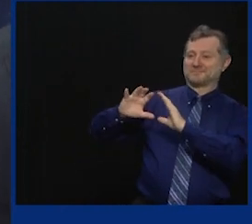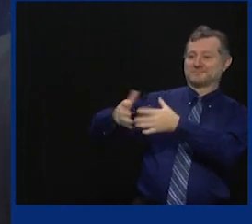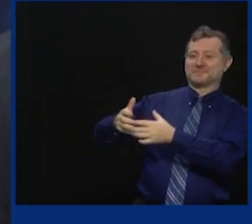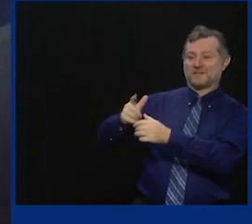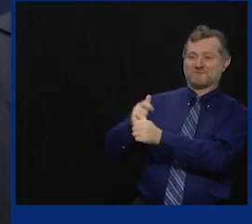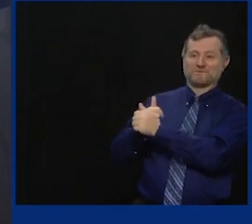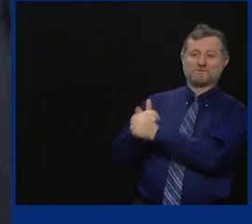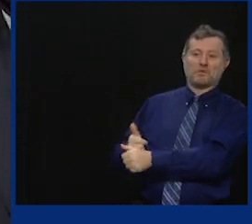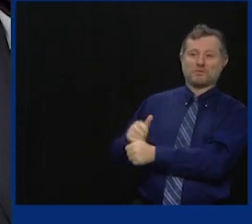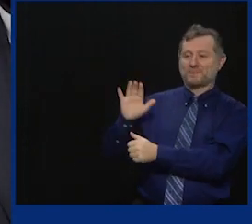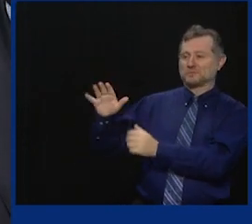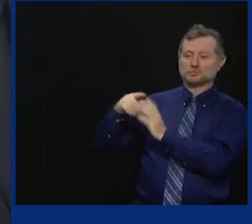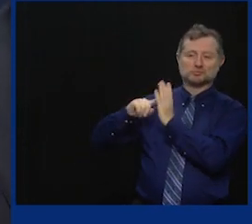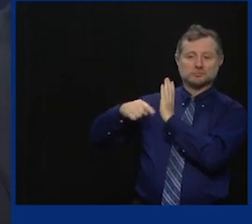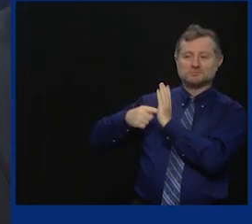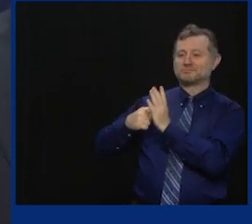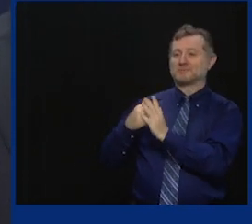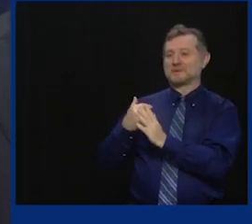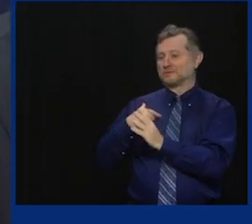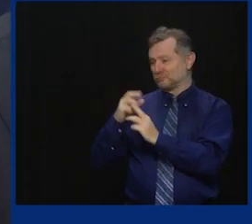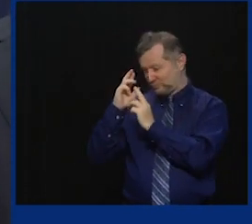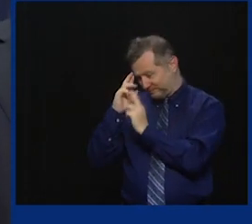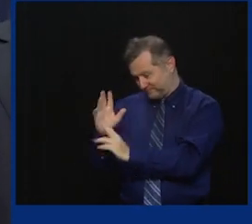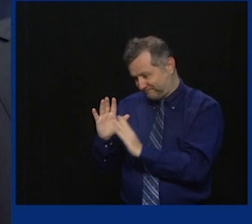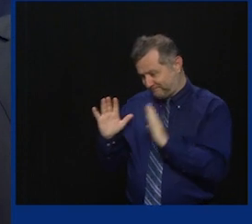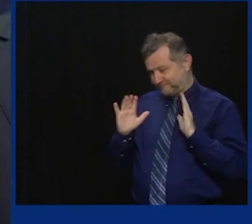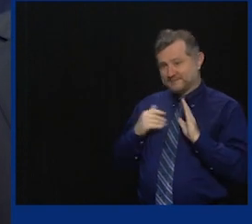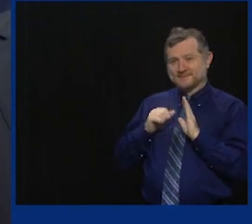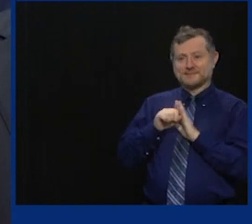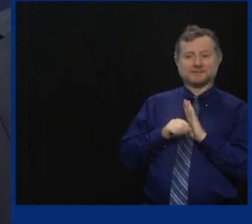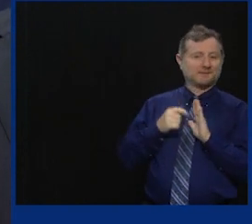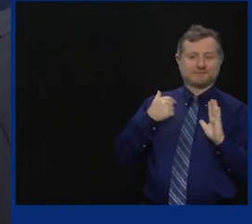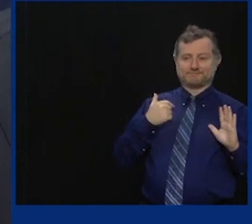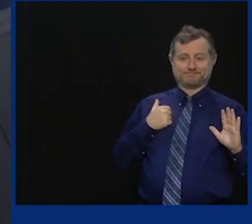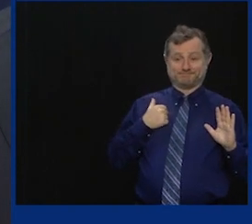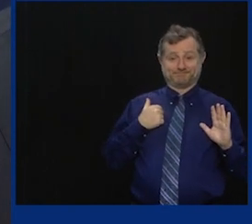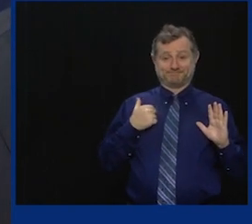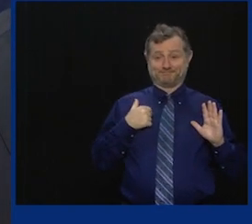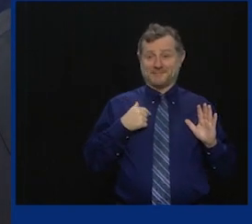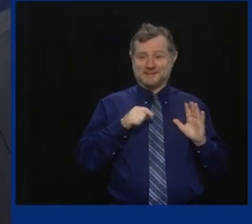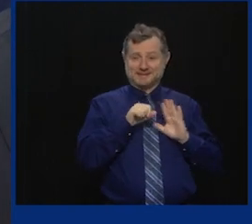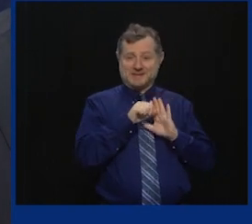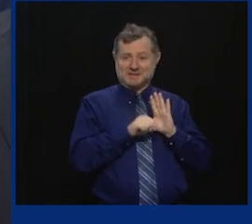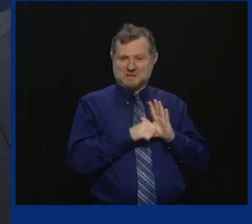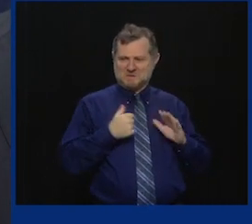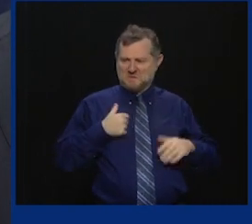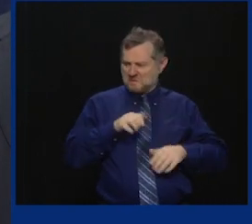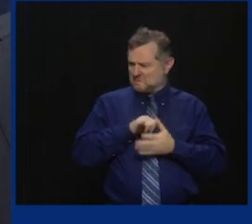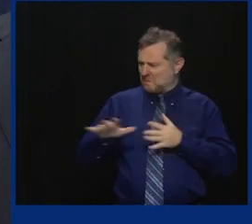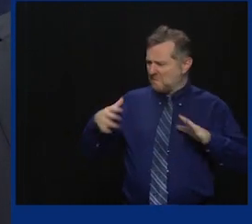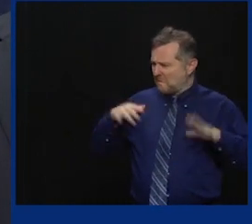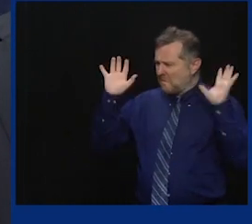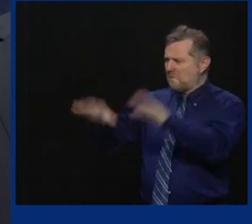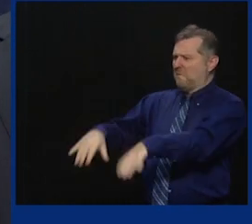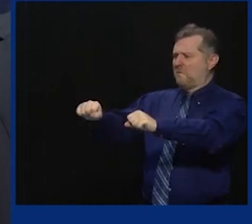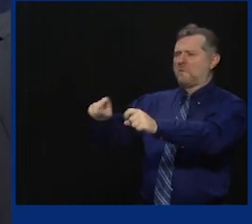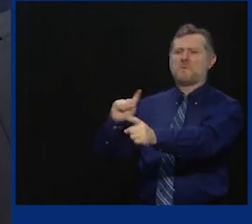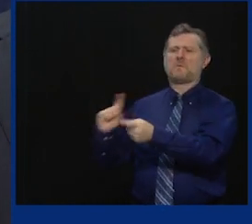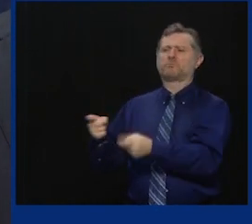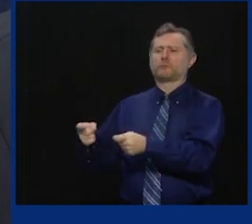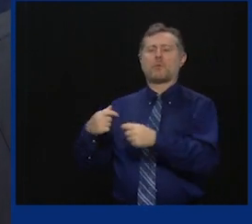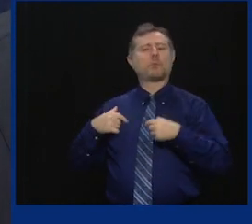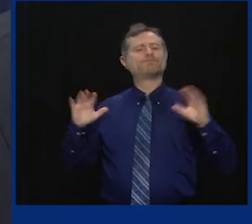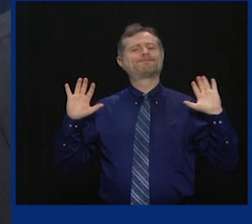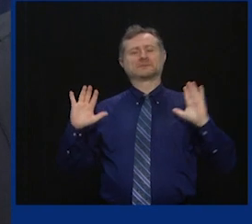mayor on that. I'm not trying to come in as the heavy from the state of New York. I am simply trying to find a way that by signing this law, I can reduce